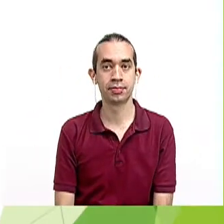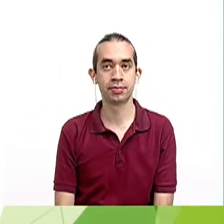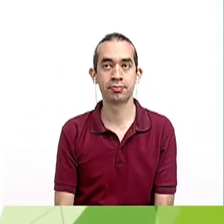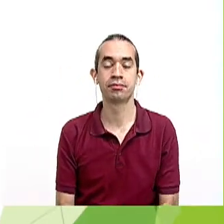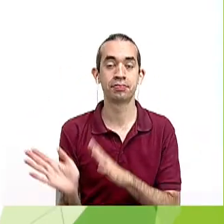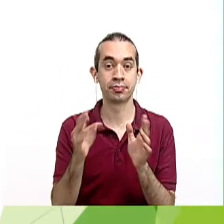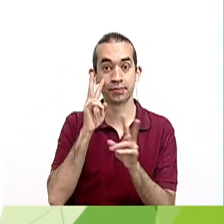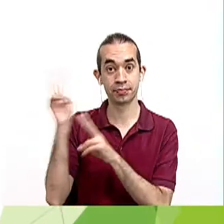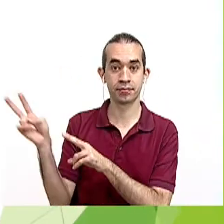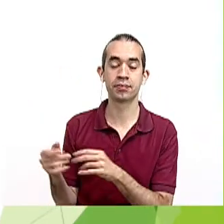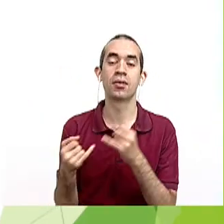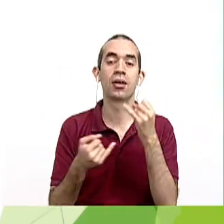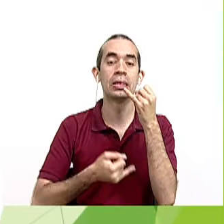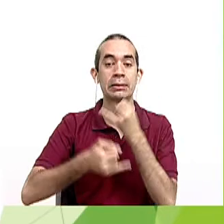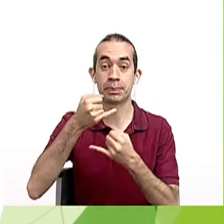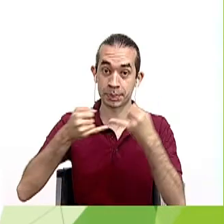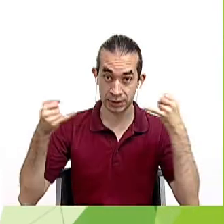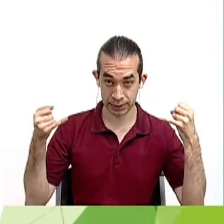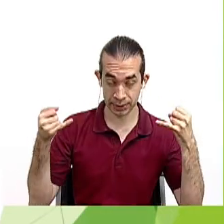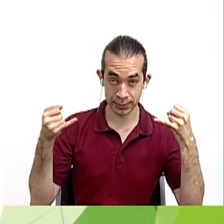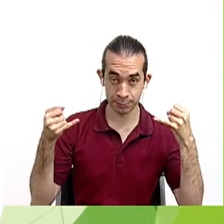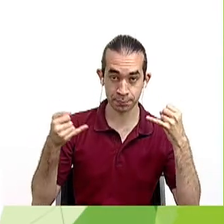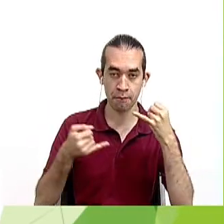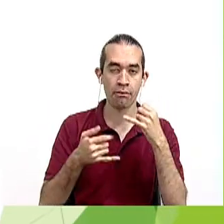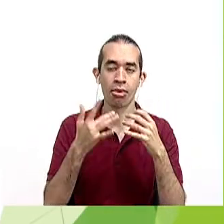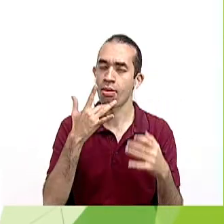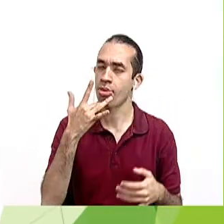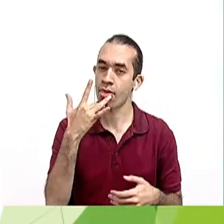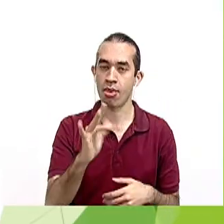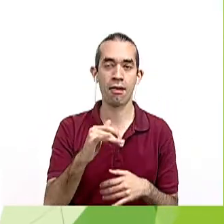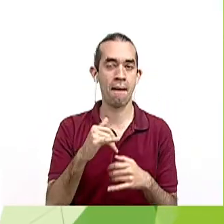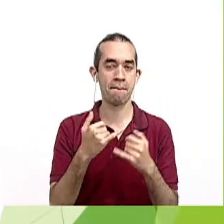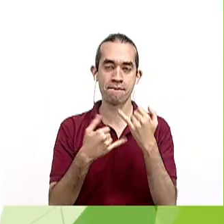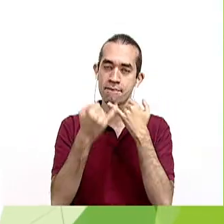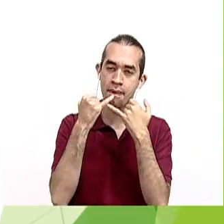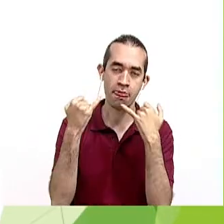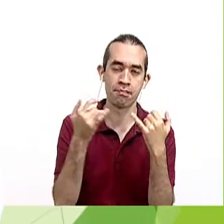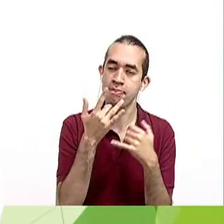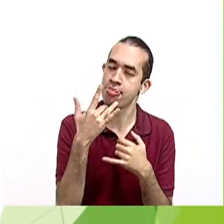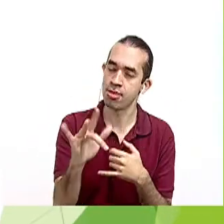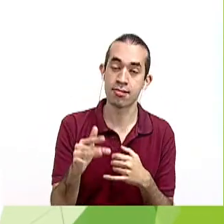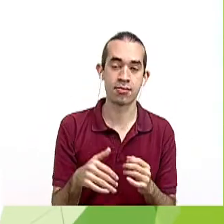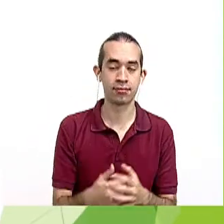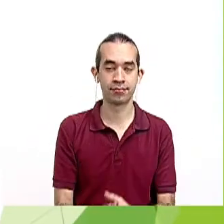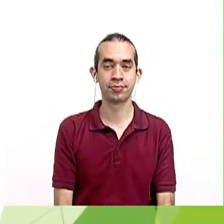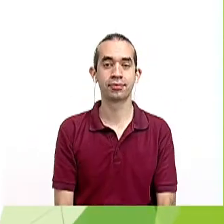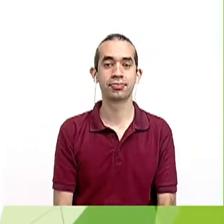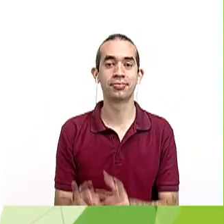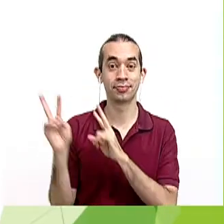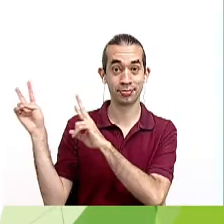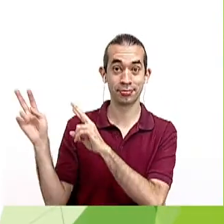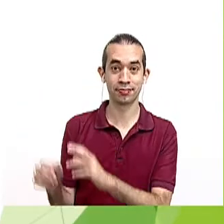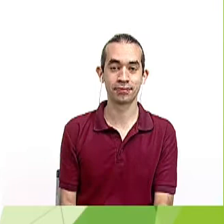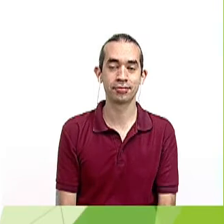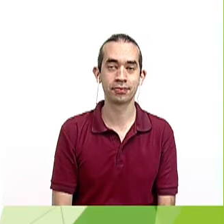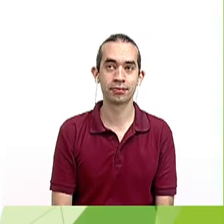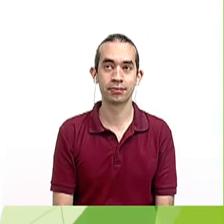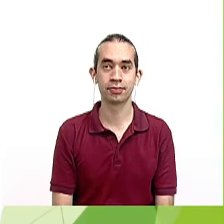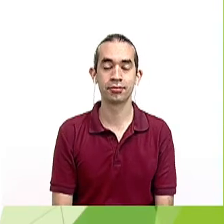Next one, please. Pasta. Yummy, yummy, right? It looks delicious. Next one, please.